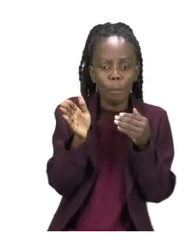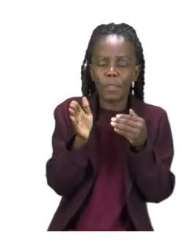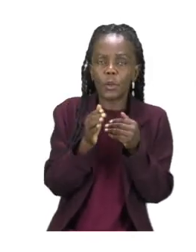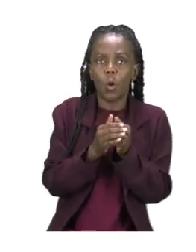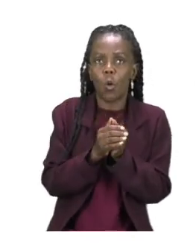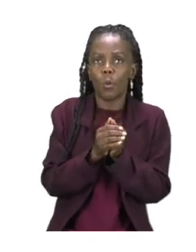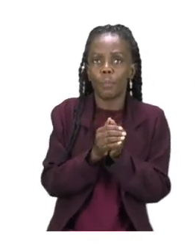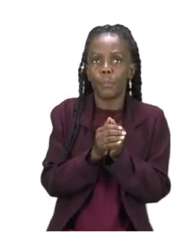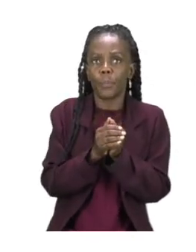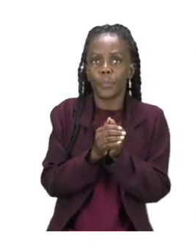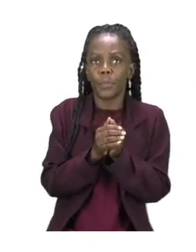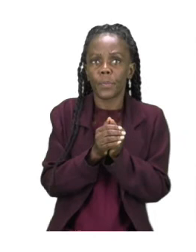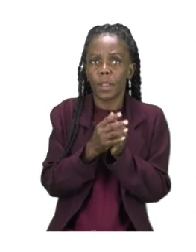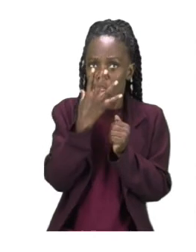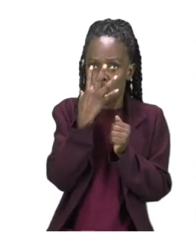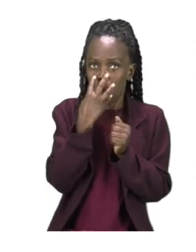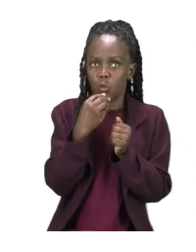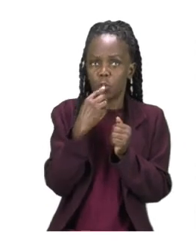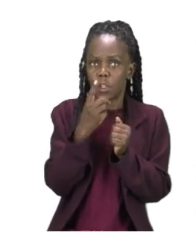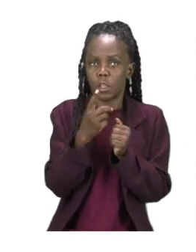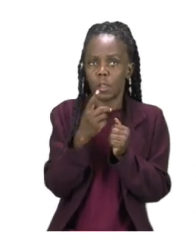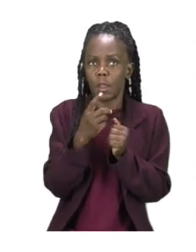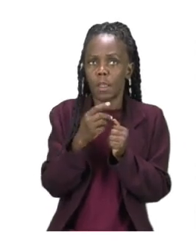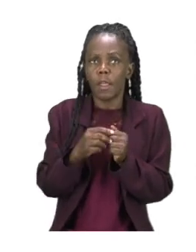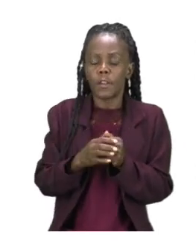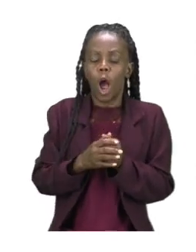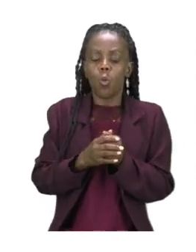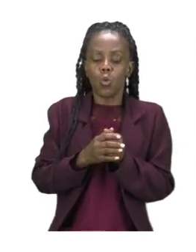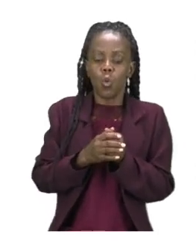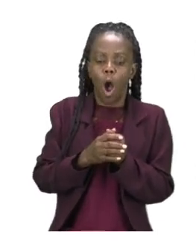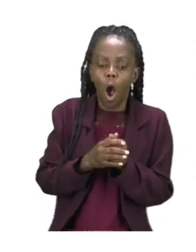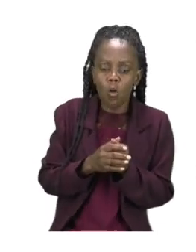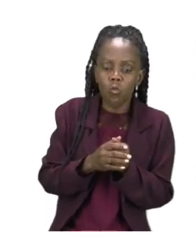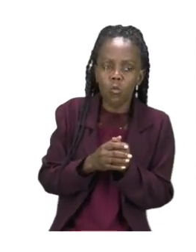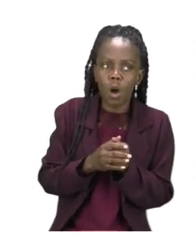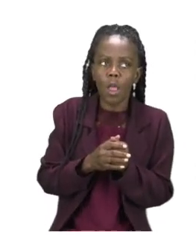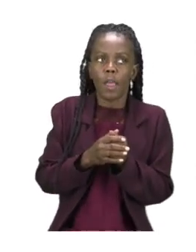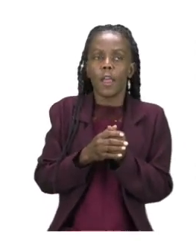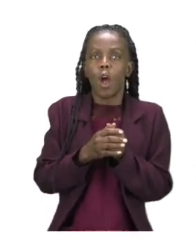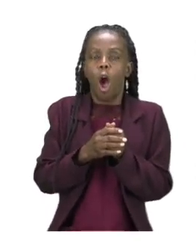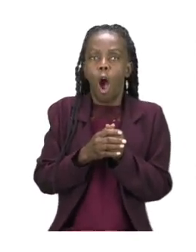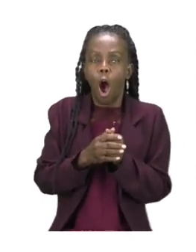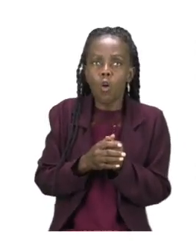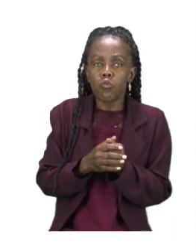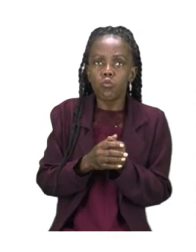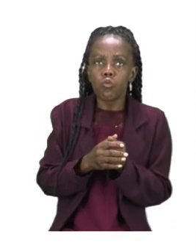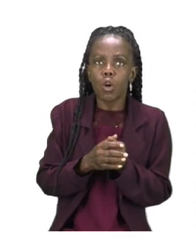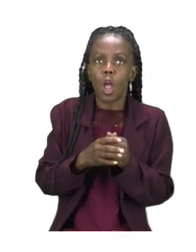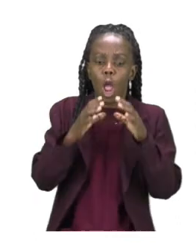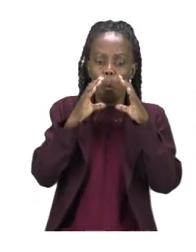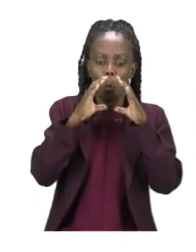Then I will huff, I will puff, and I will blow your